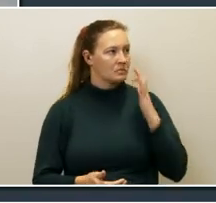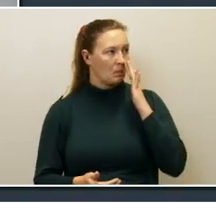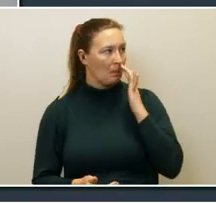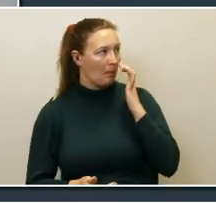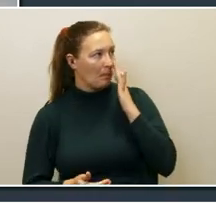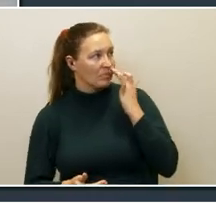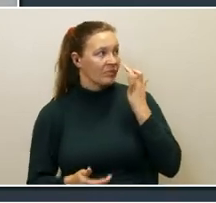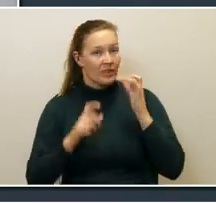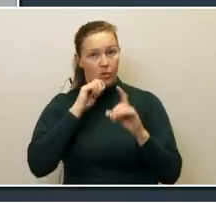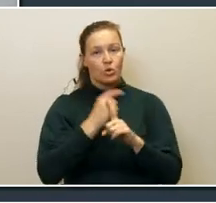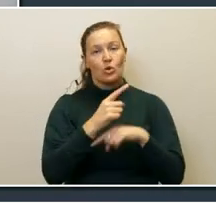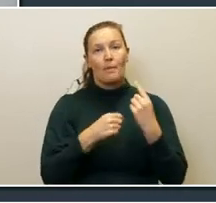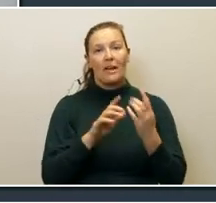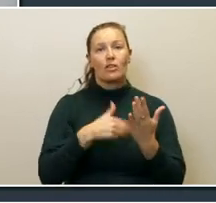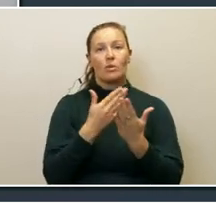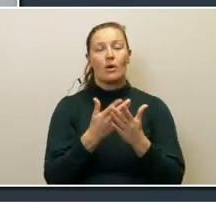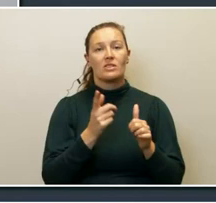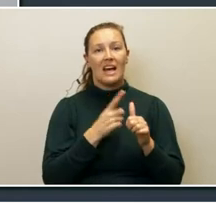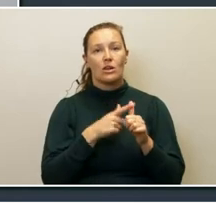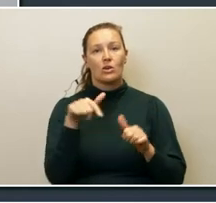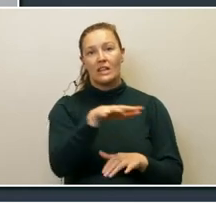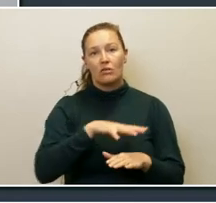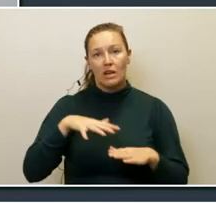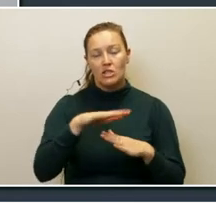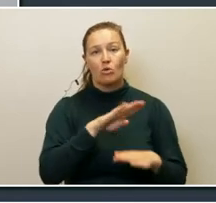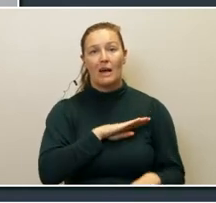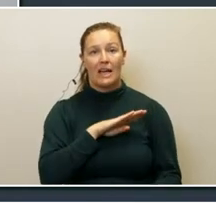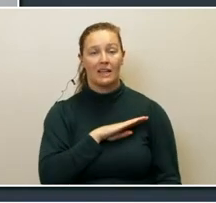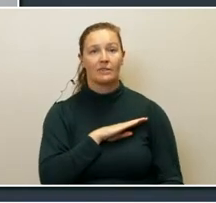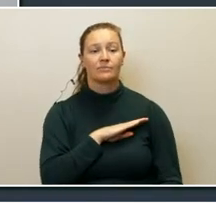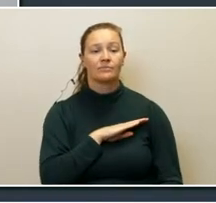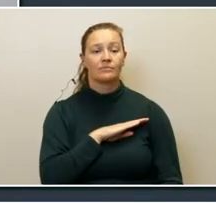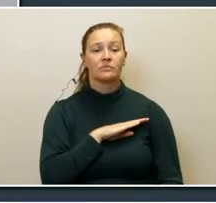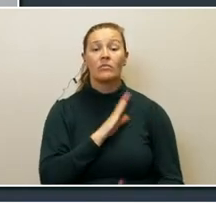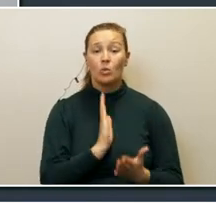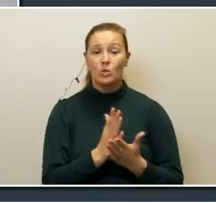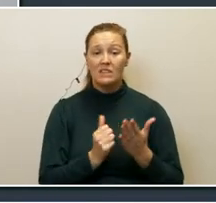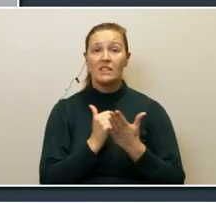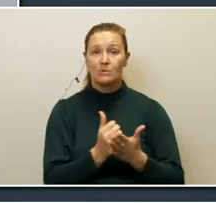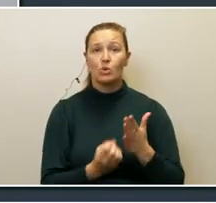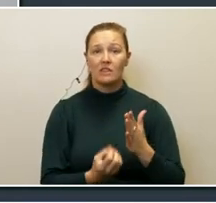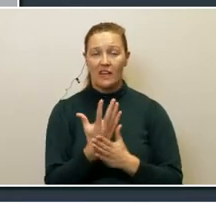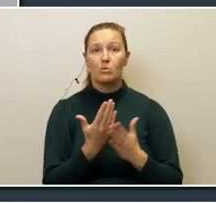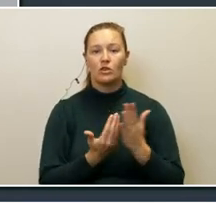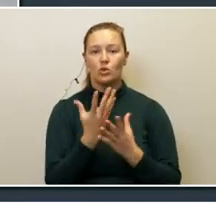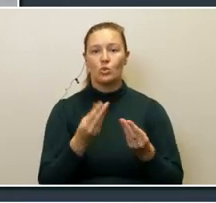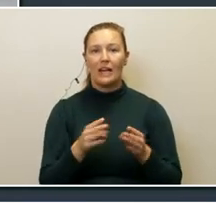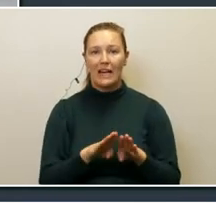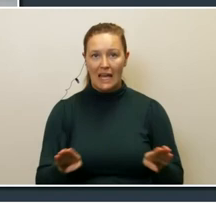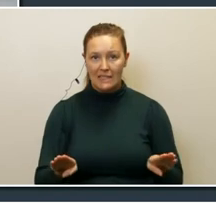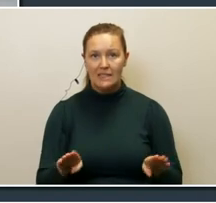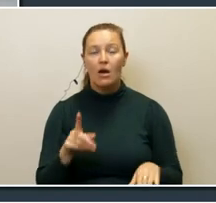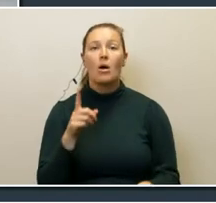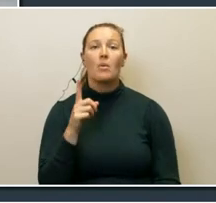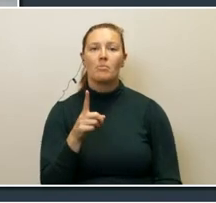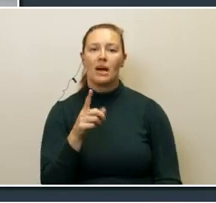I'll be speaking about the proposed Ahariri Regional Park. We certainly support the development of this new wetland, although, as